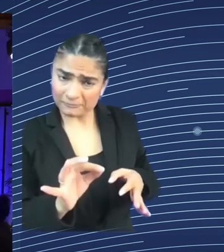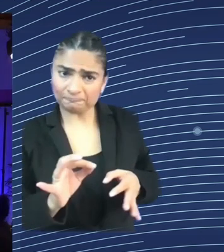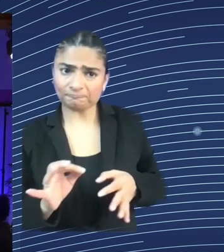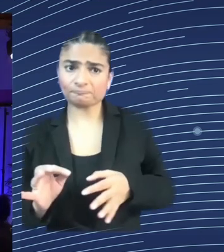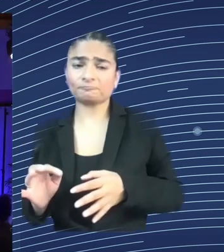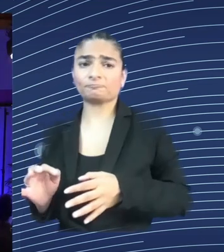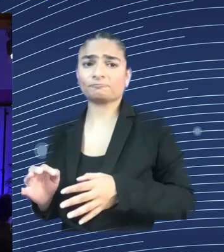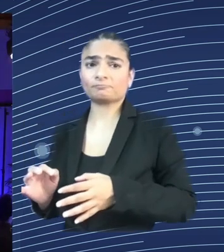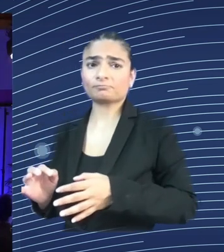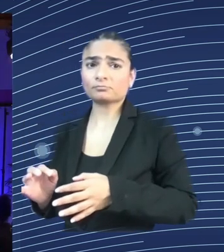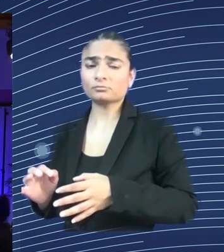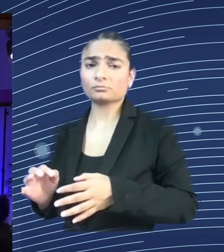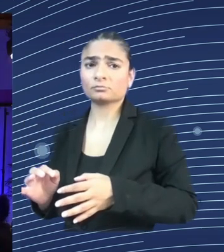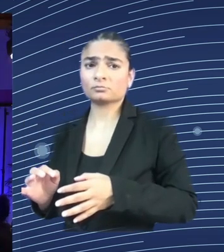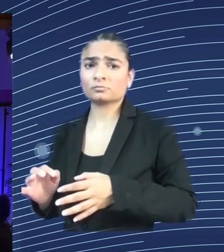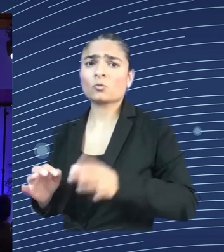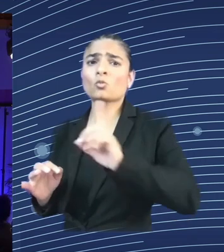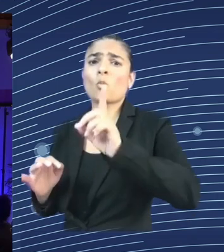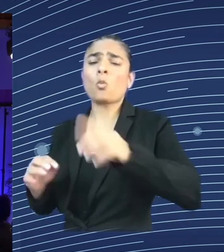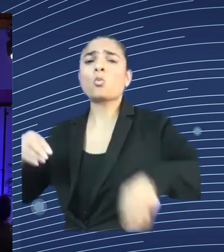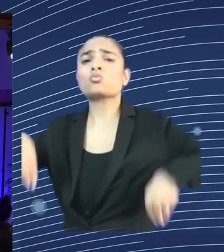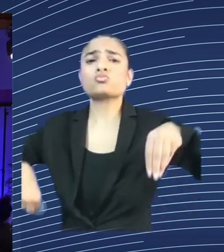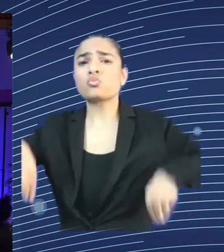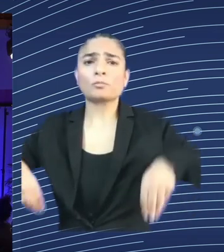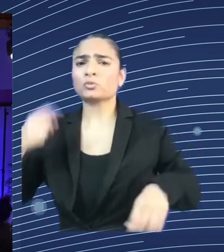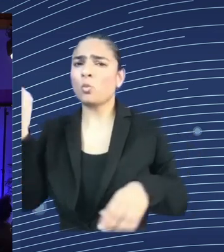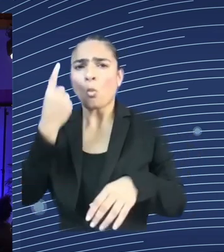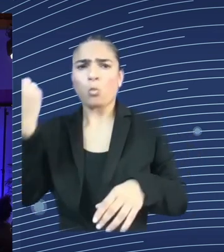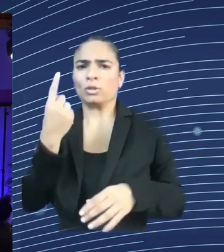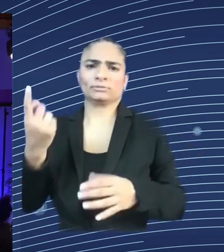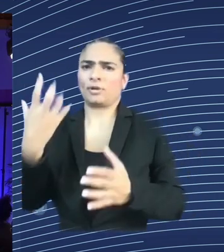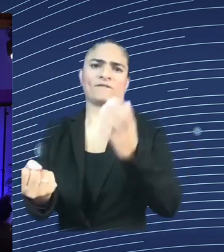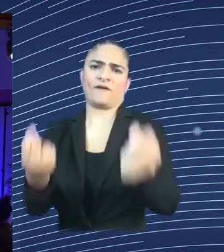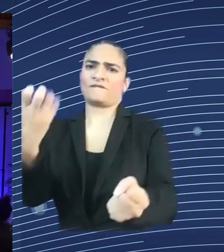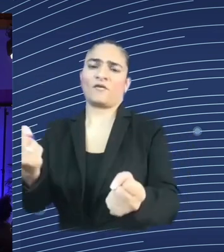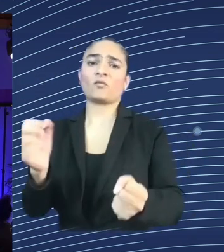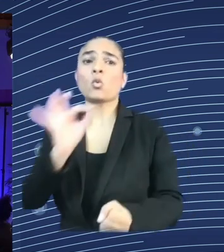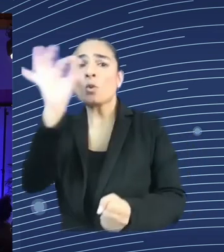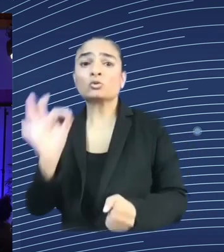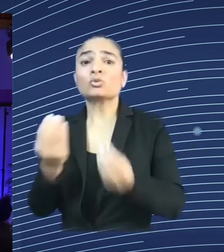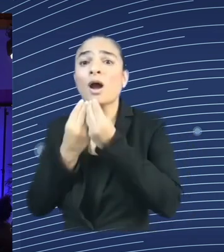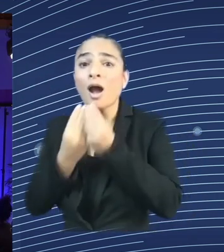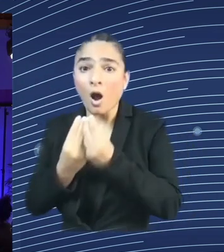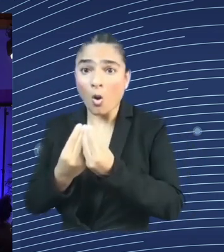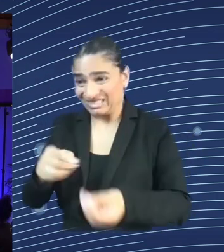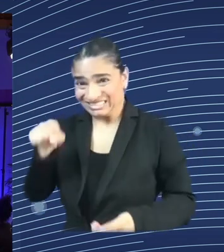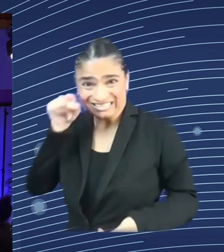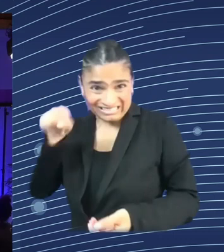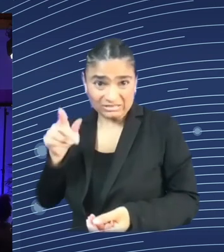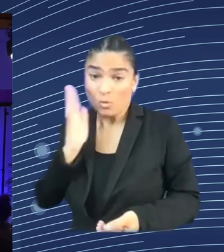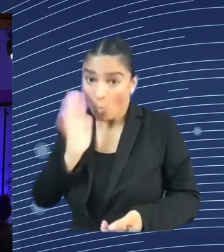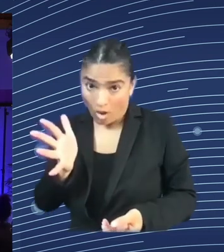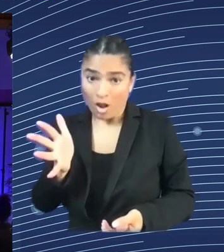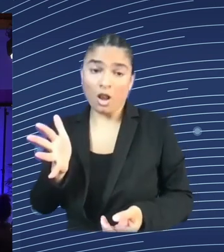balances? Because it's also highly technical, so maybe it's once you know, it's easier to hide it, that you're, for example, changing the prompts, that